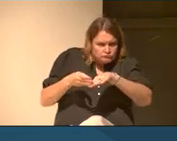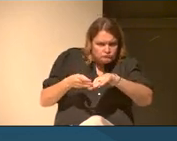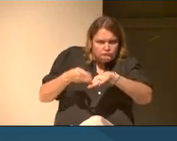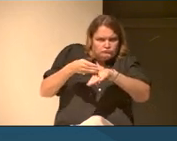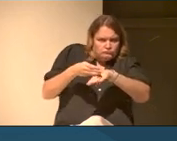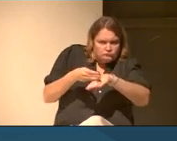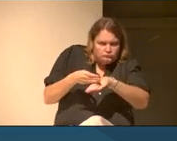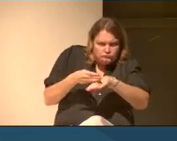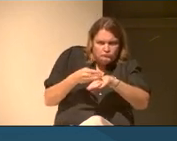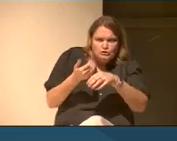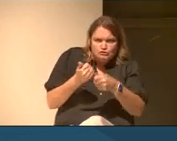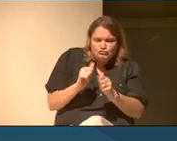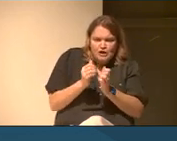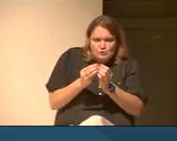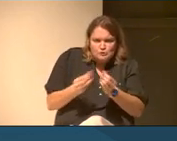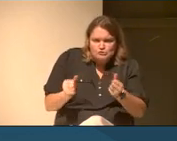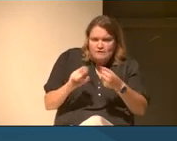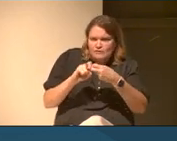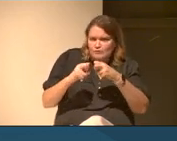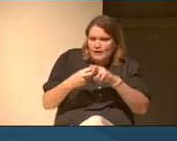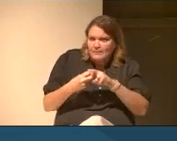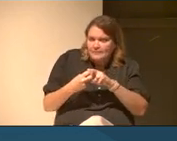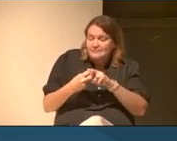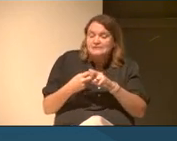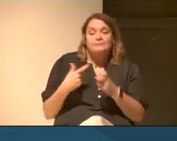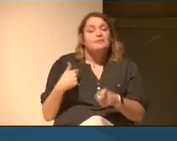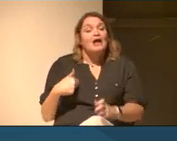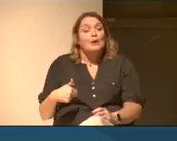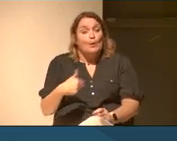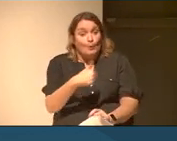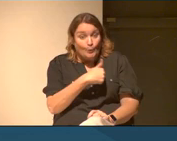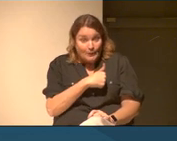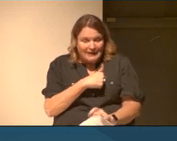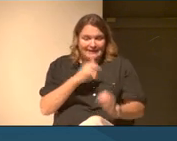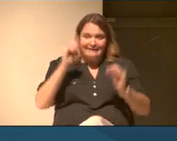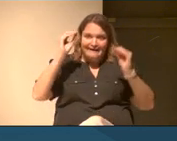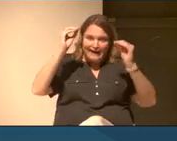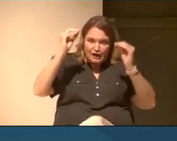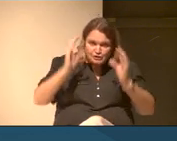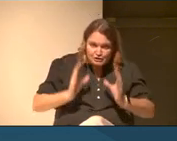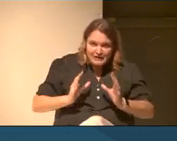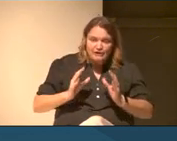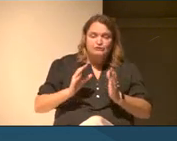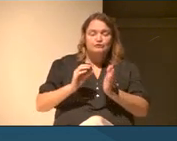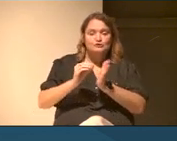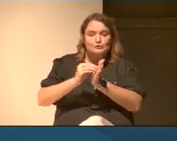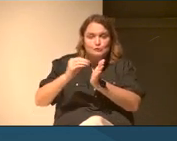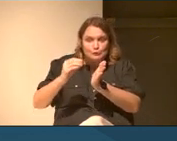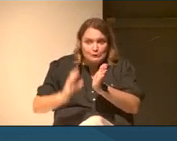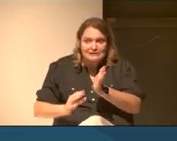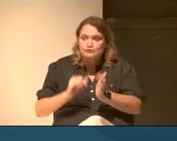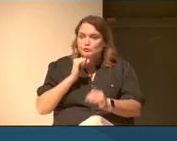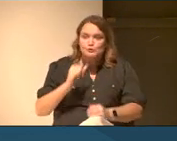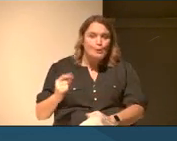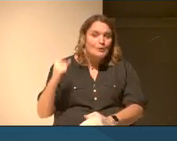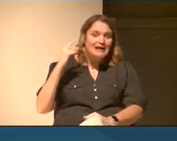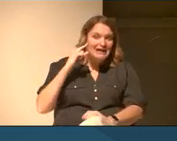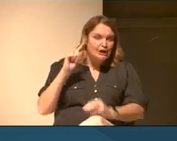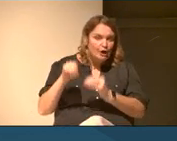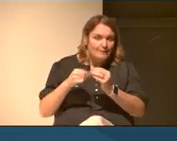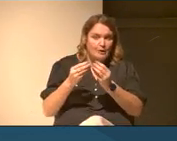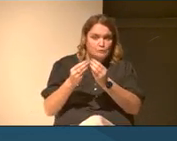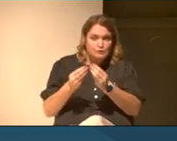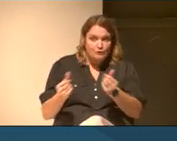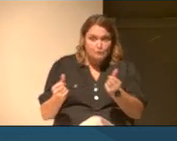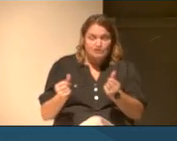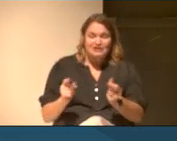to solve these problems already. And the fact that we as educators and our students don't hear about the solutions,